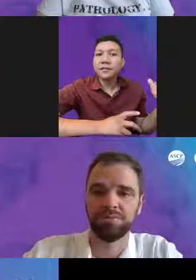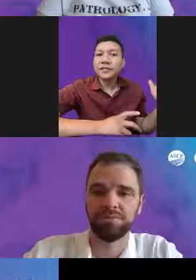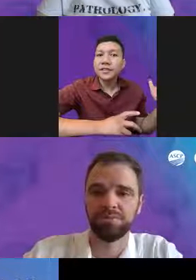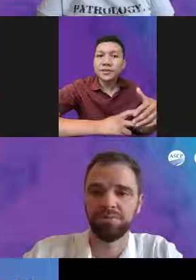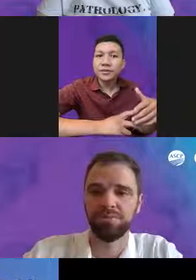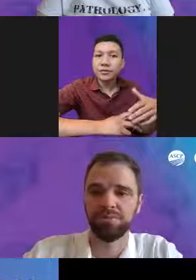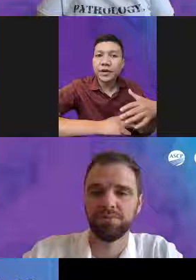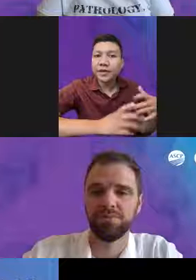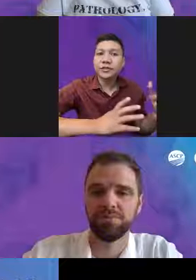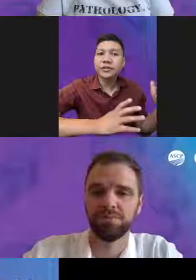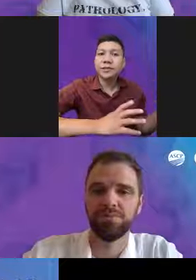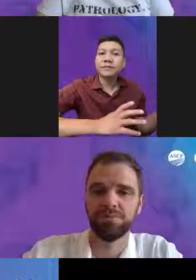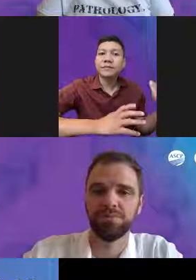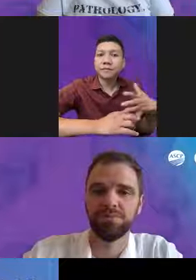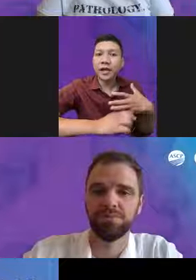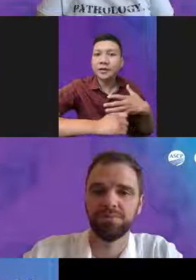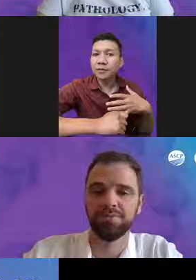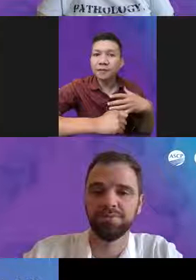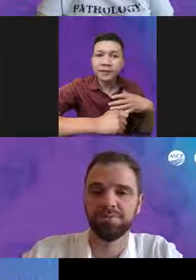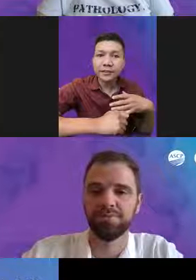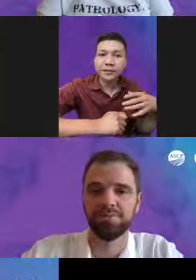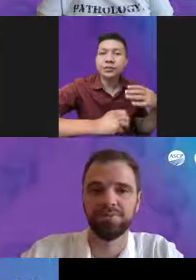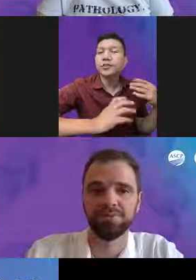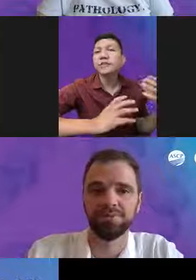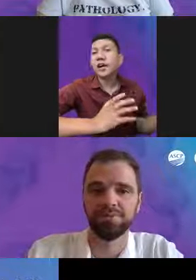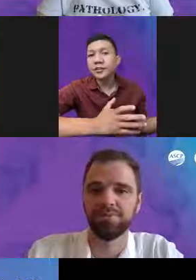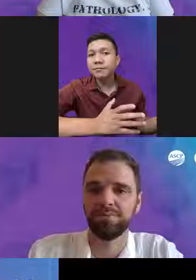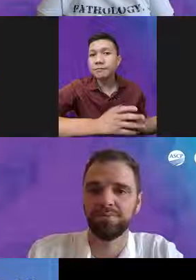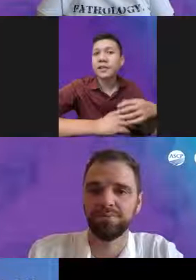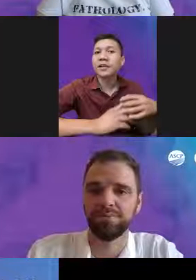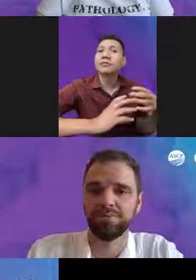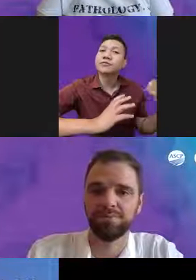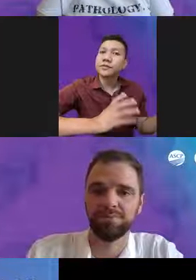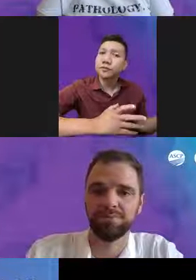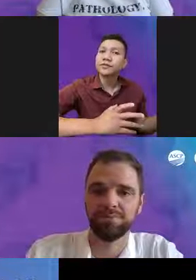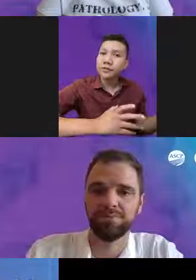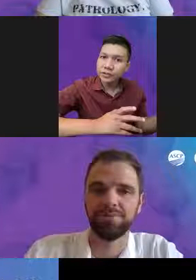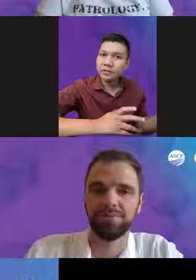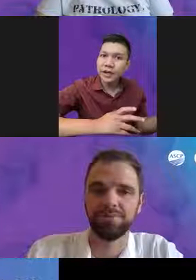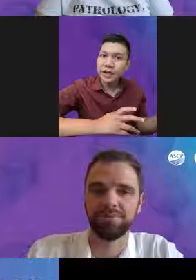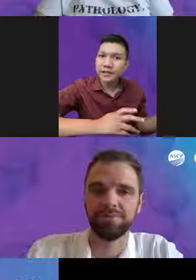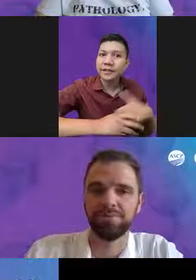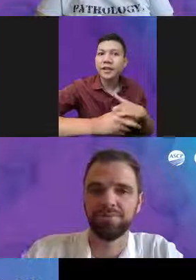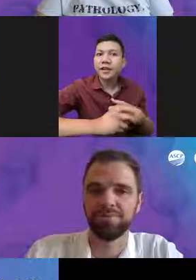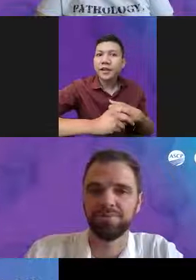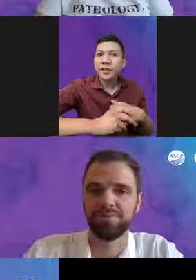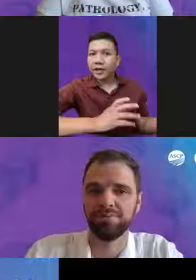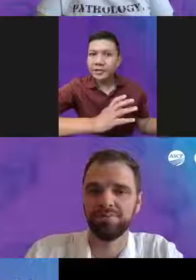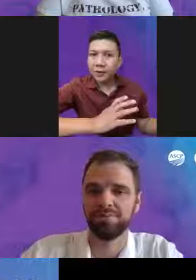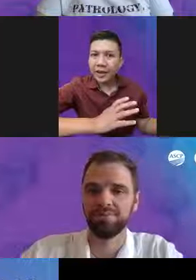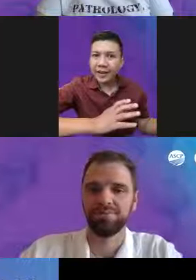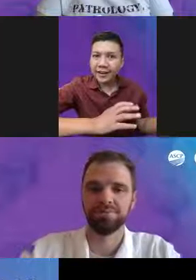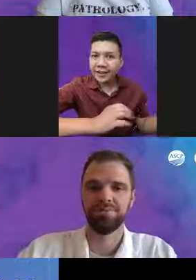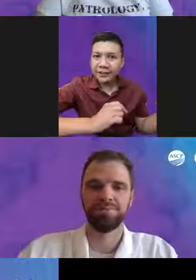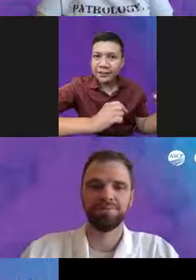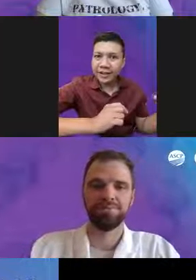the RBCs to enter small vessels to deliver oxygen and to remove carbon dioxide. You guys